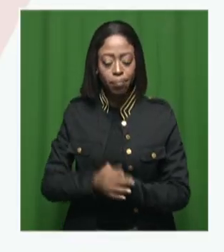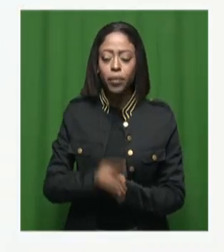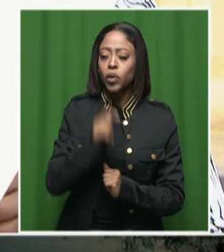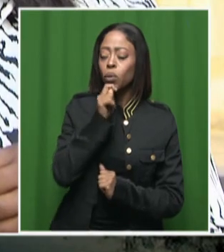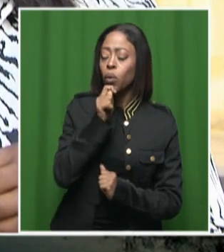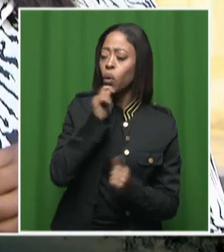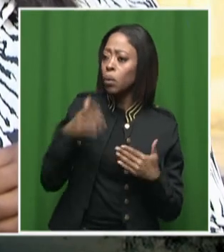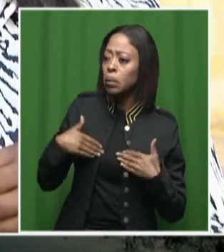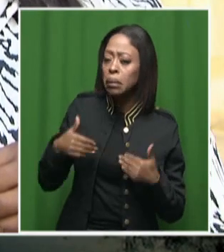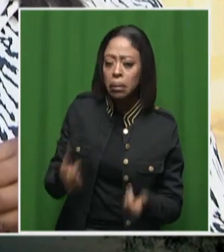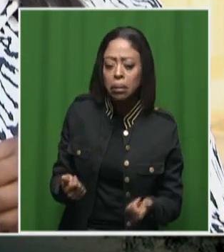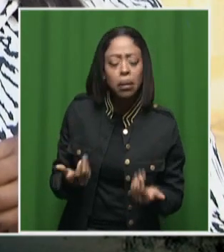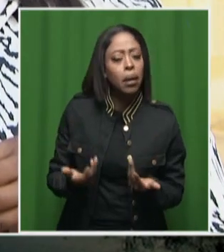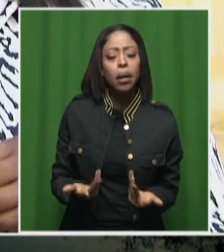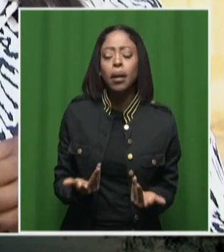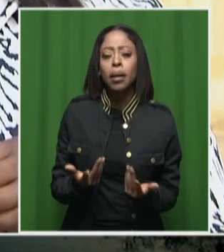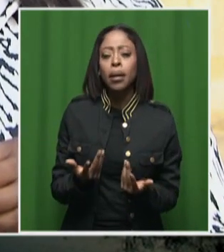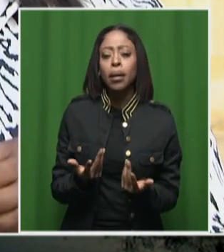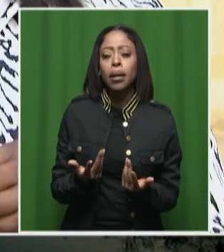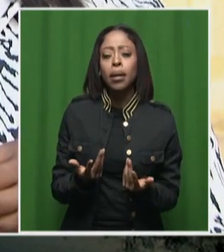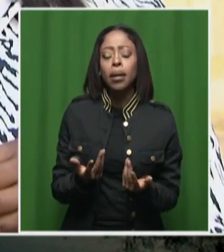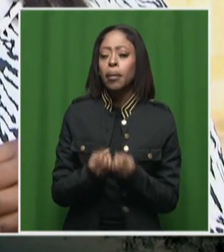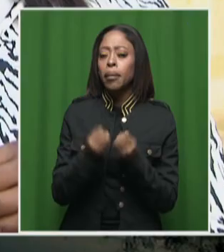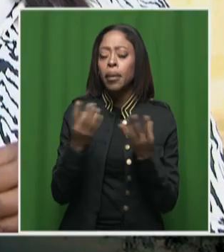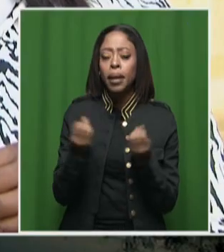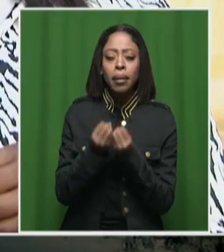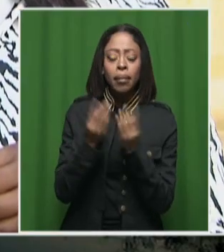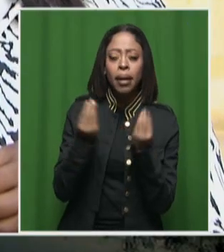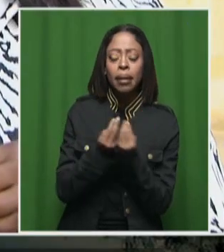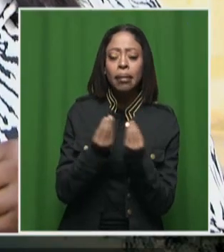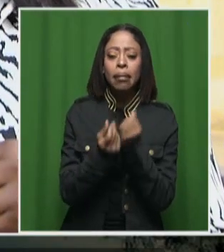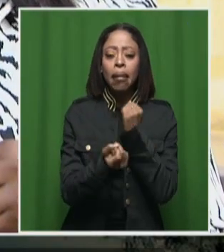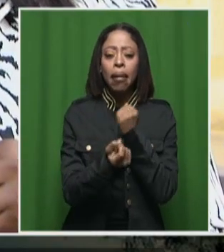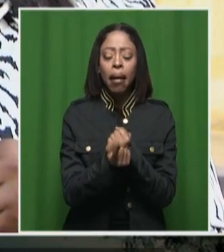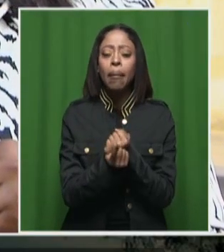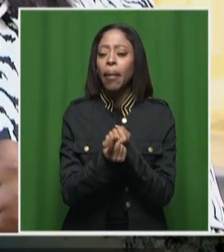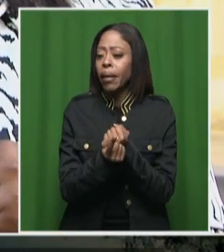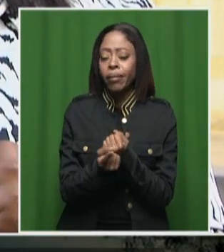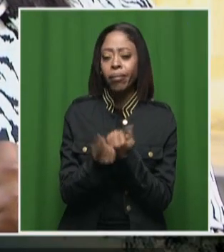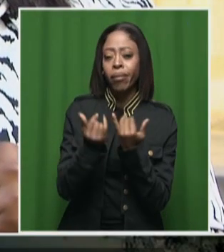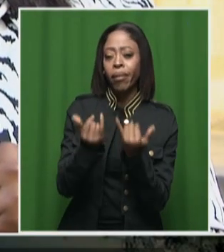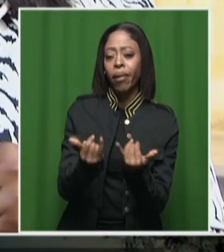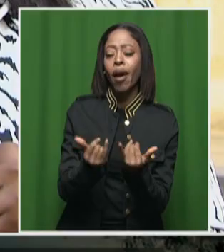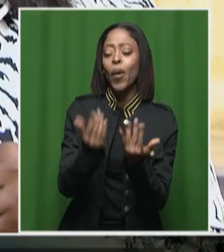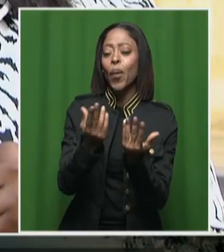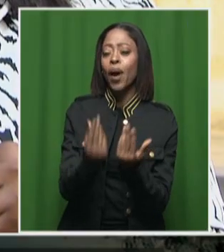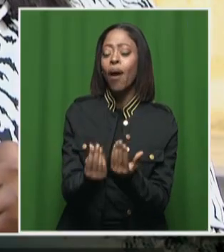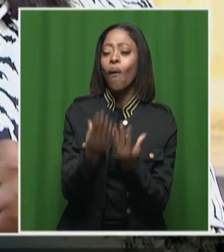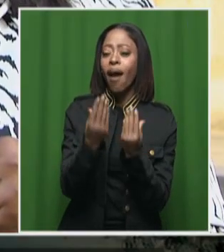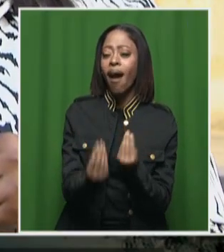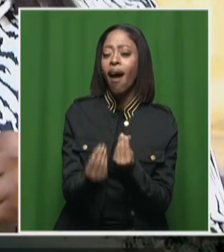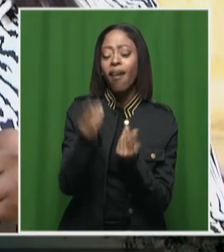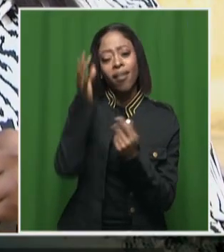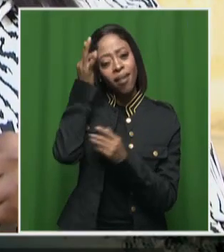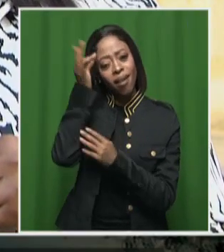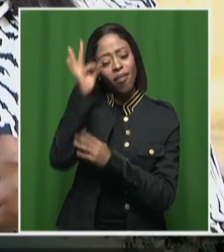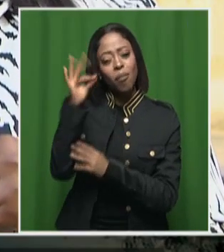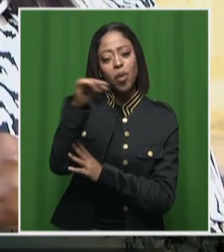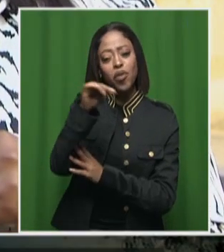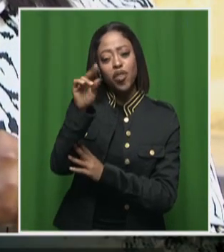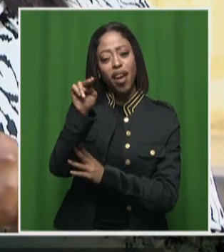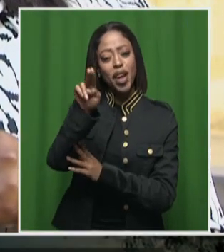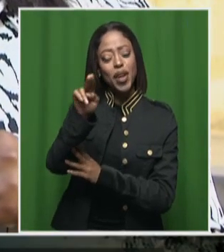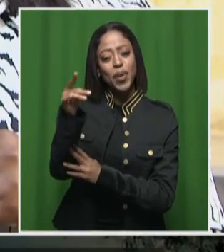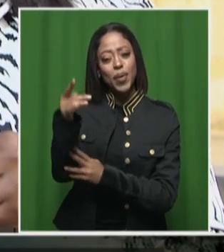good morning. So a lot of water has since passed under the bridge. We now have a government of national unity, but of